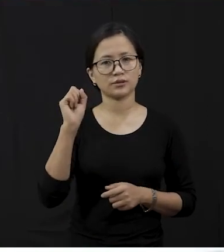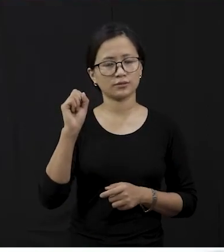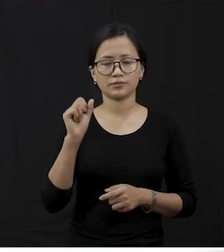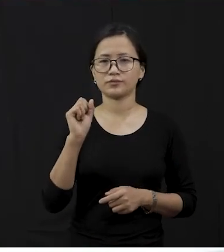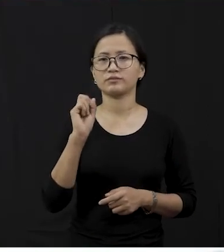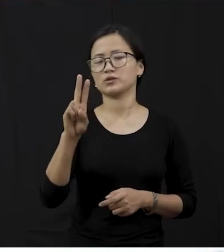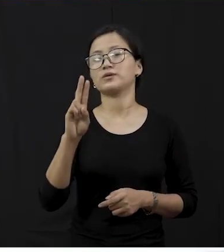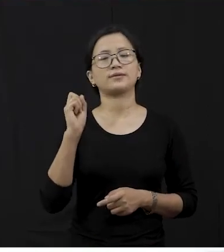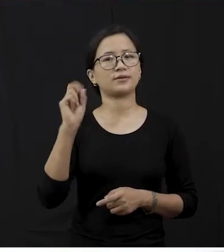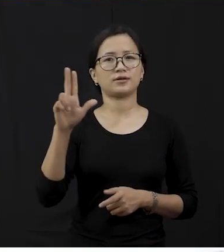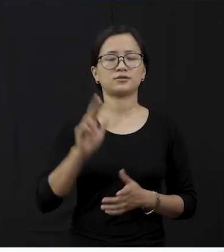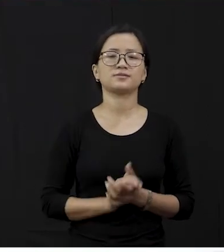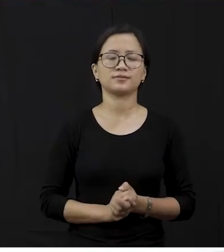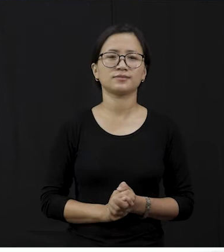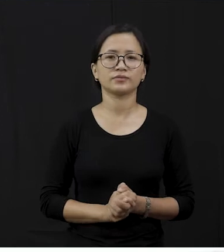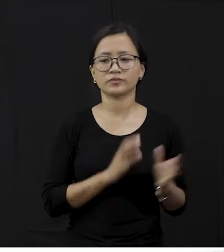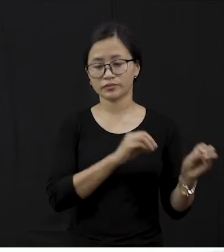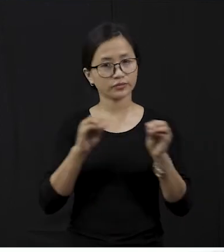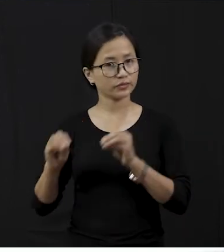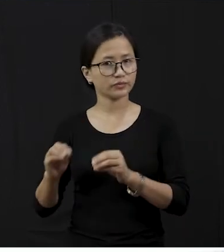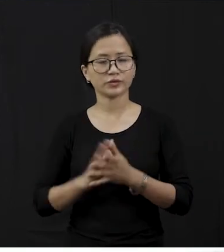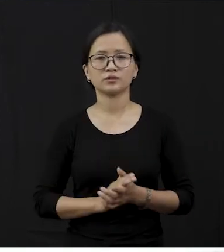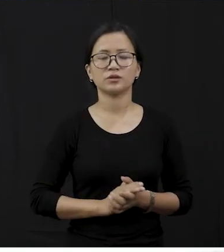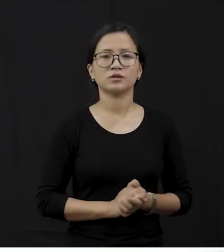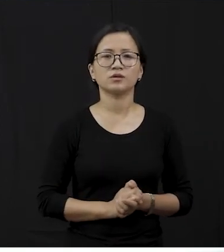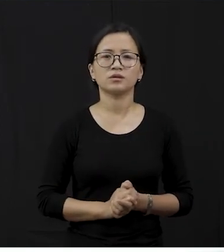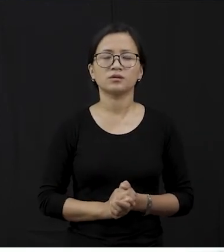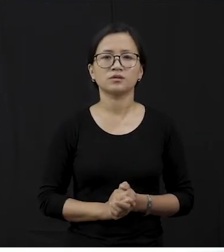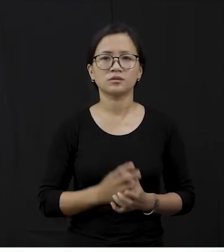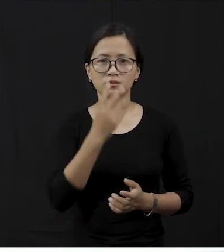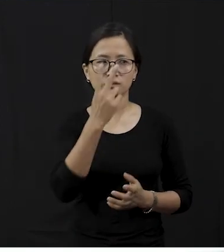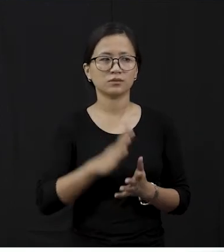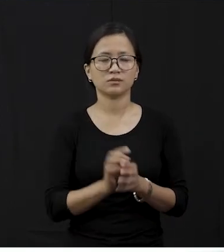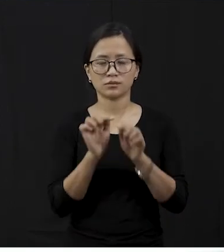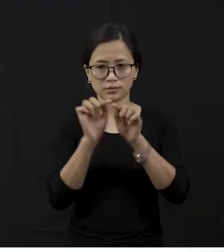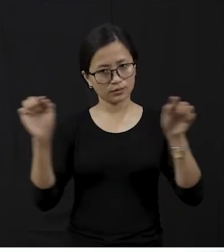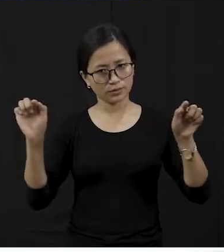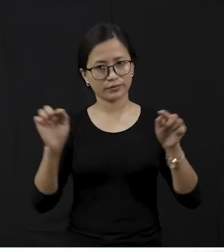Then next we are moving to subtraction using number